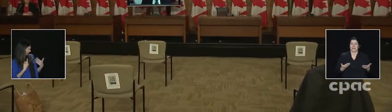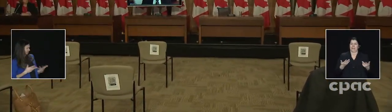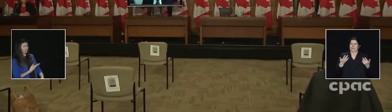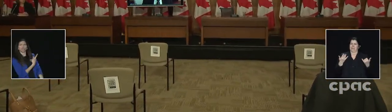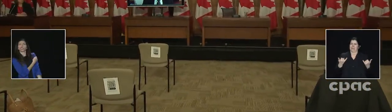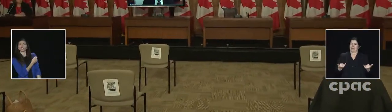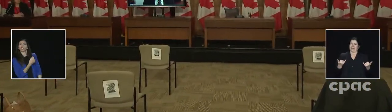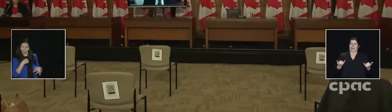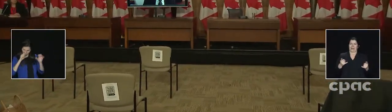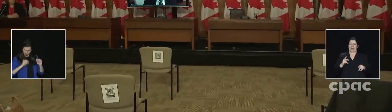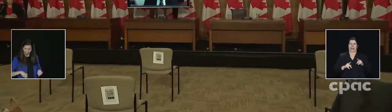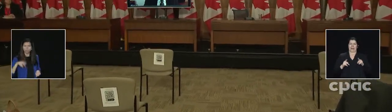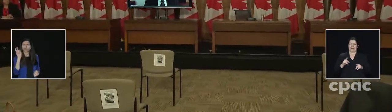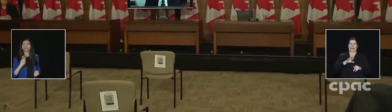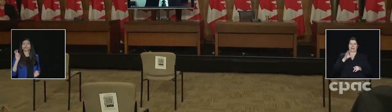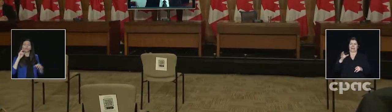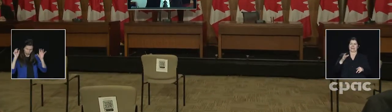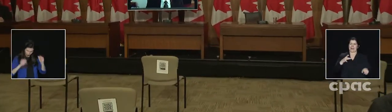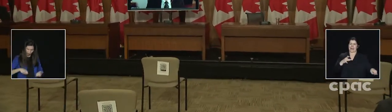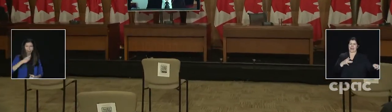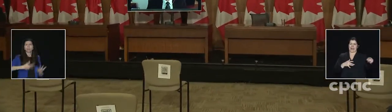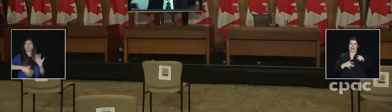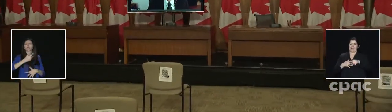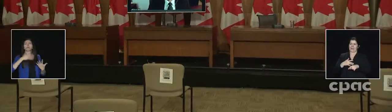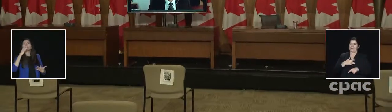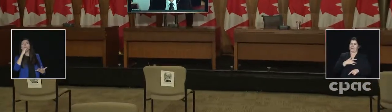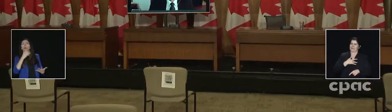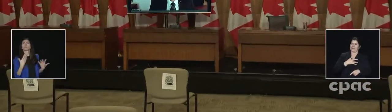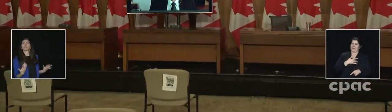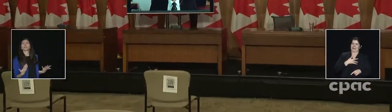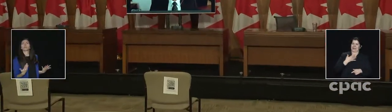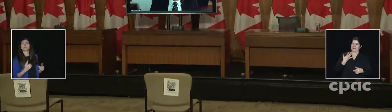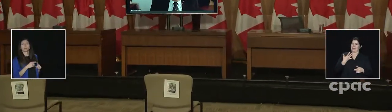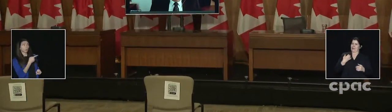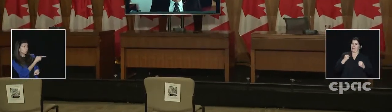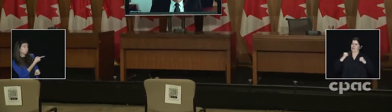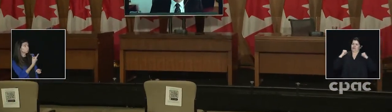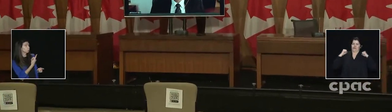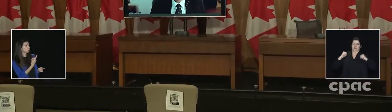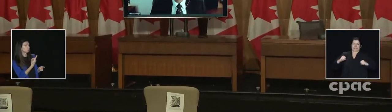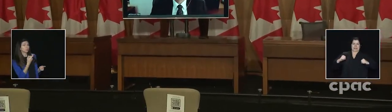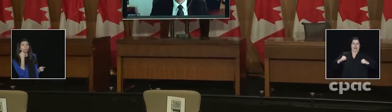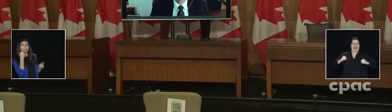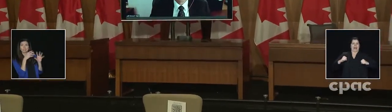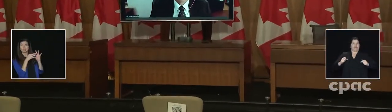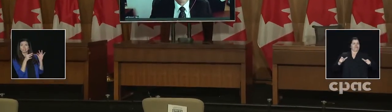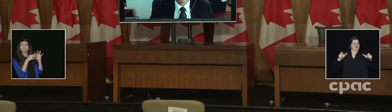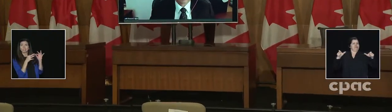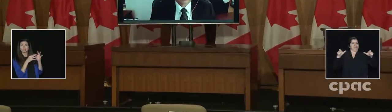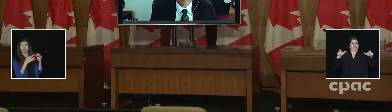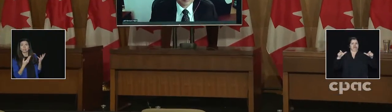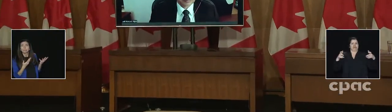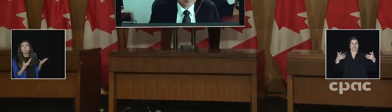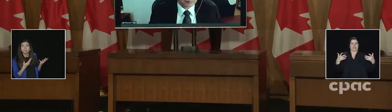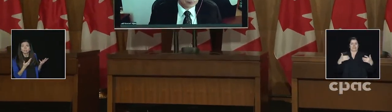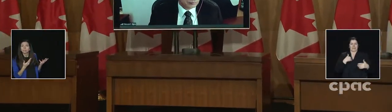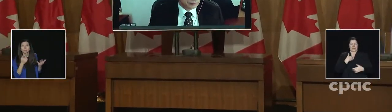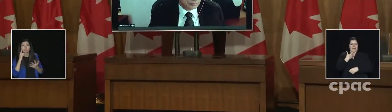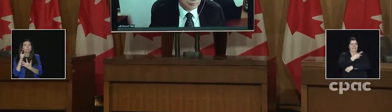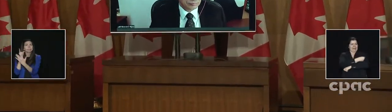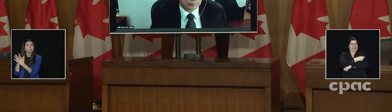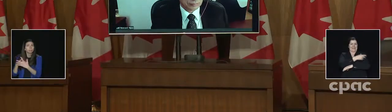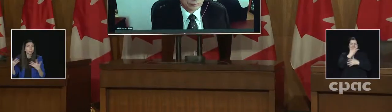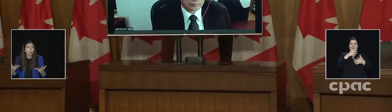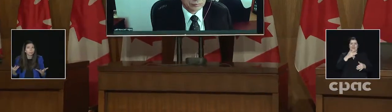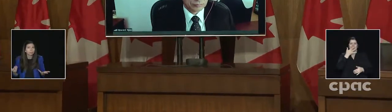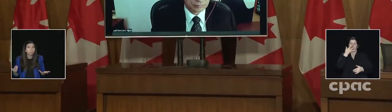to travel? With everything that you're presenting right now, what is your clear message to them about making decisions in the next 2 weeks